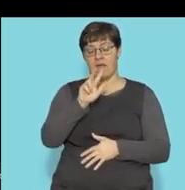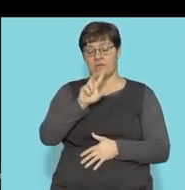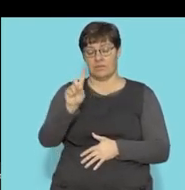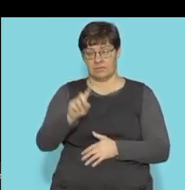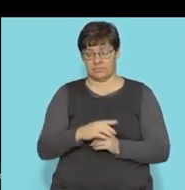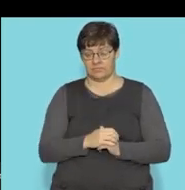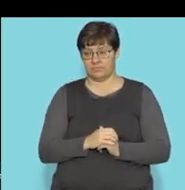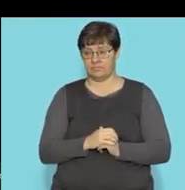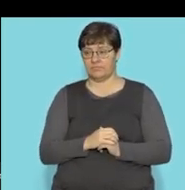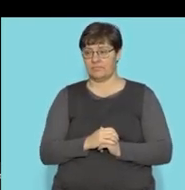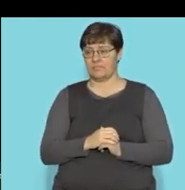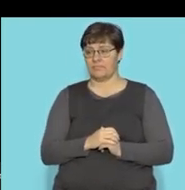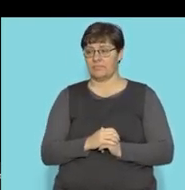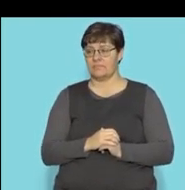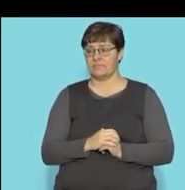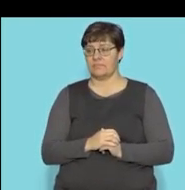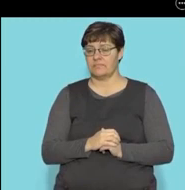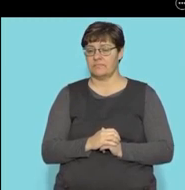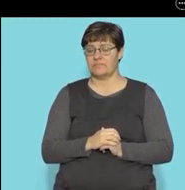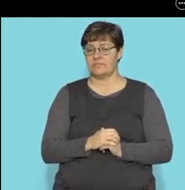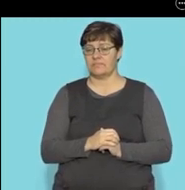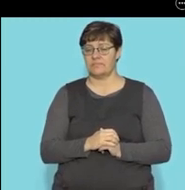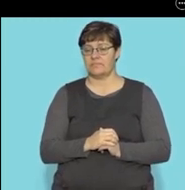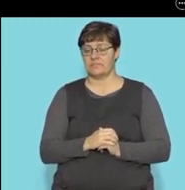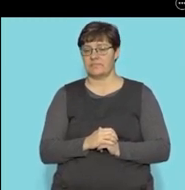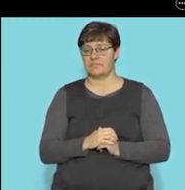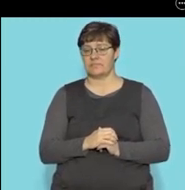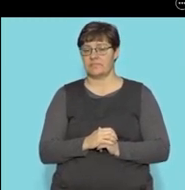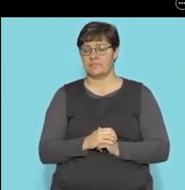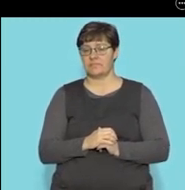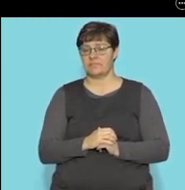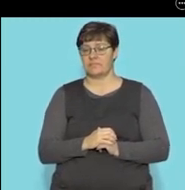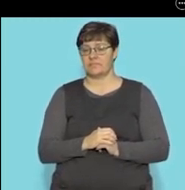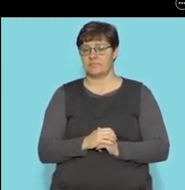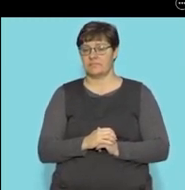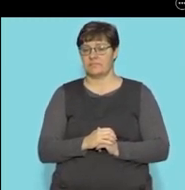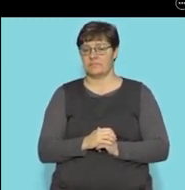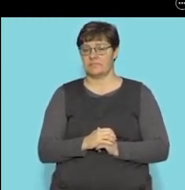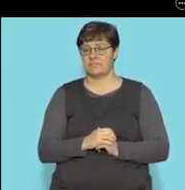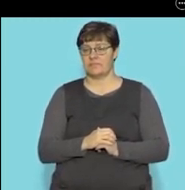of 15,81. So my slant height